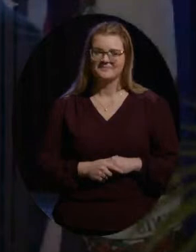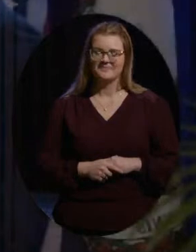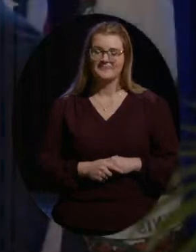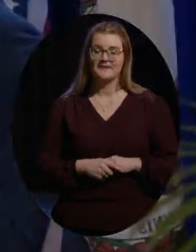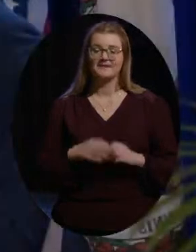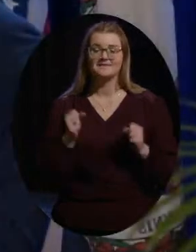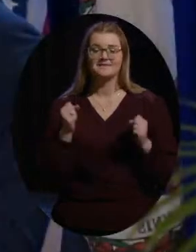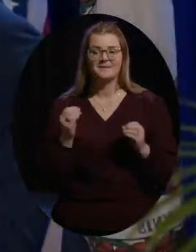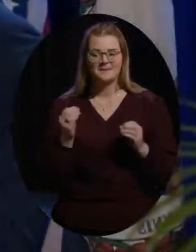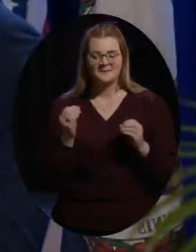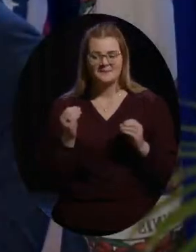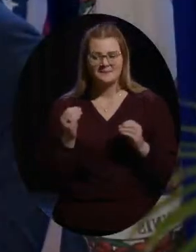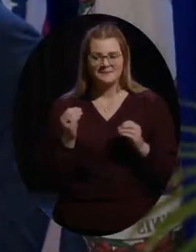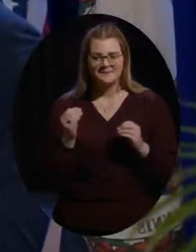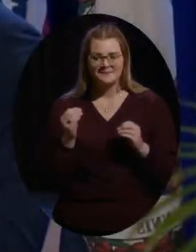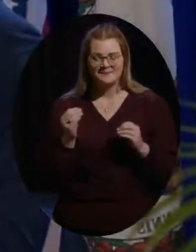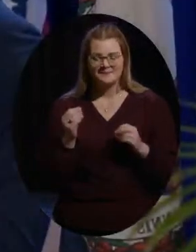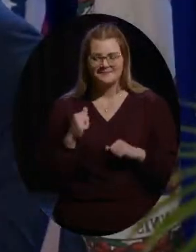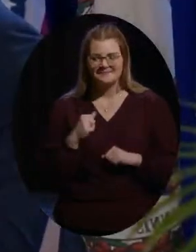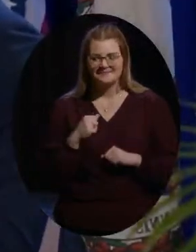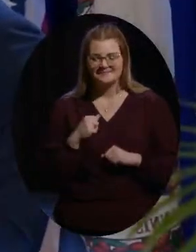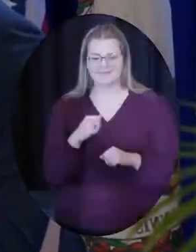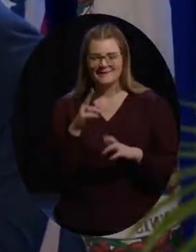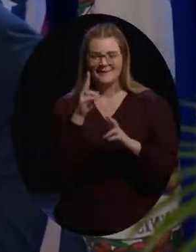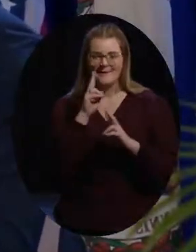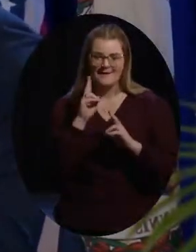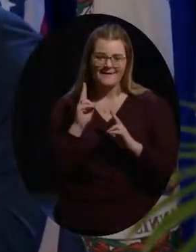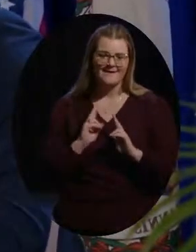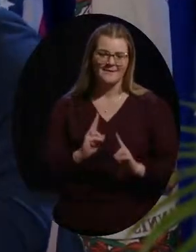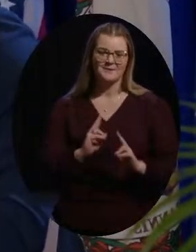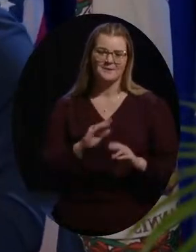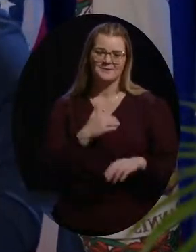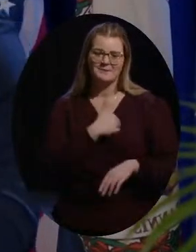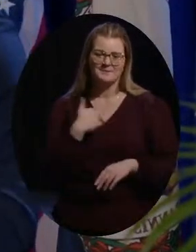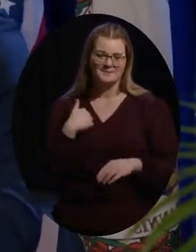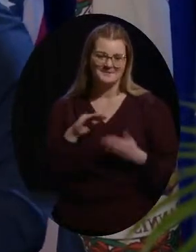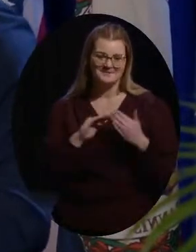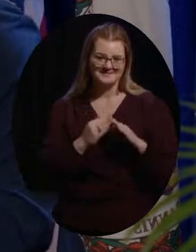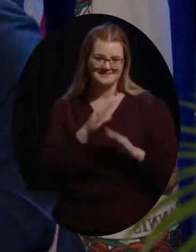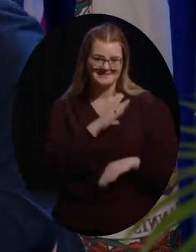So, to the honorable members of the City Council.